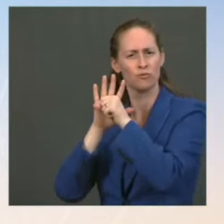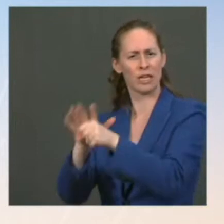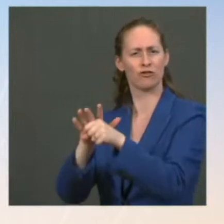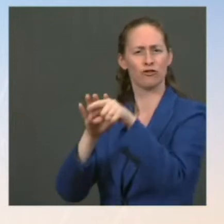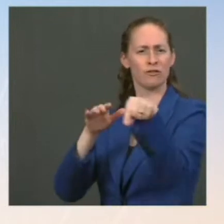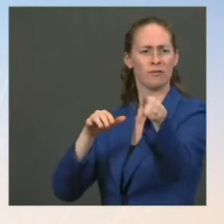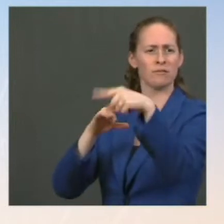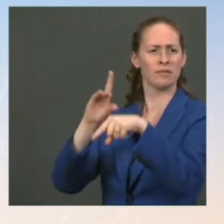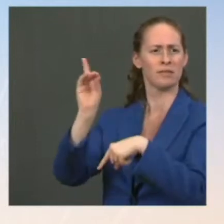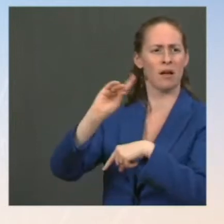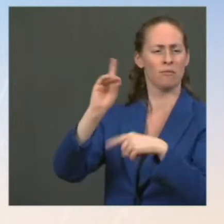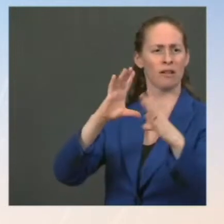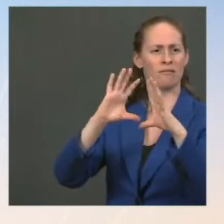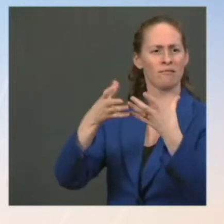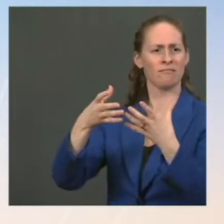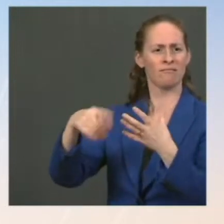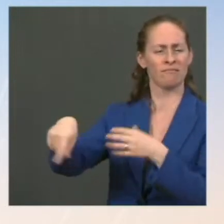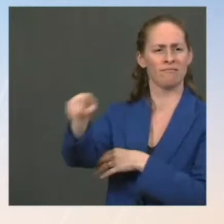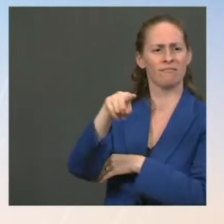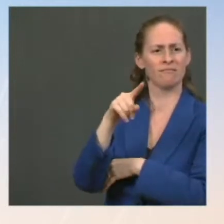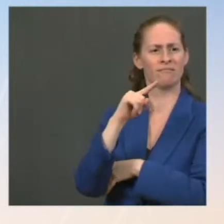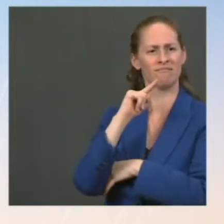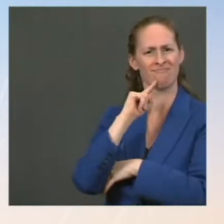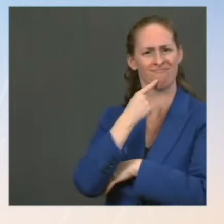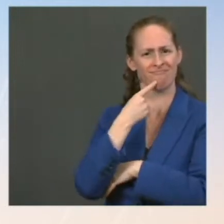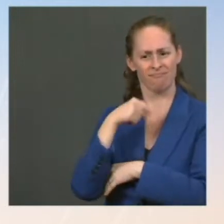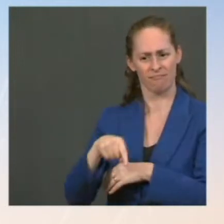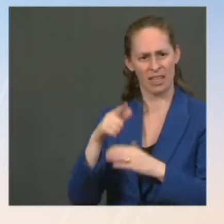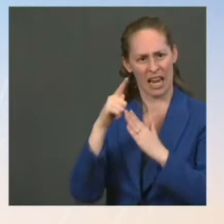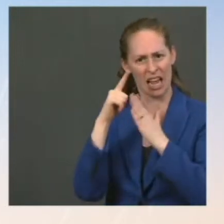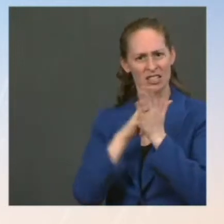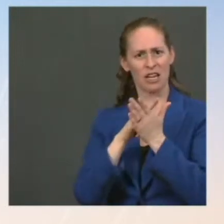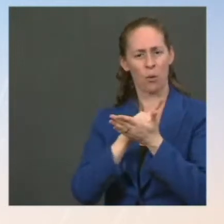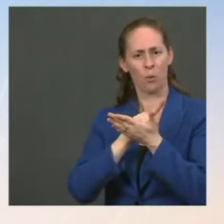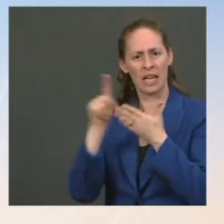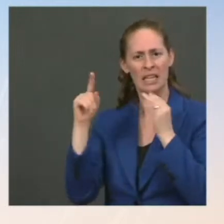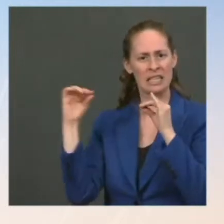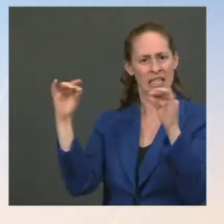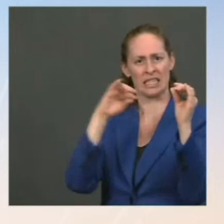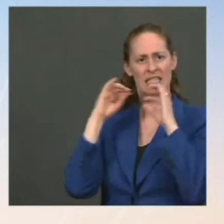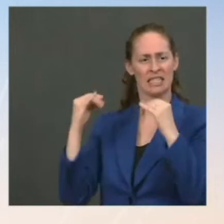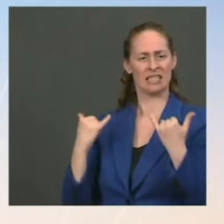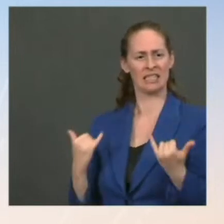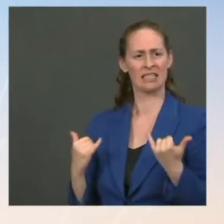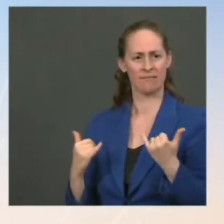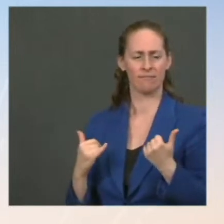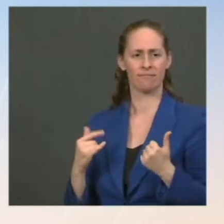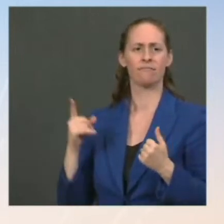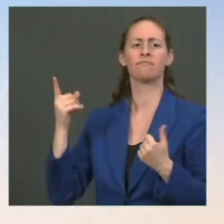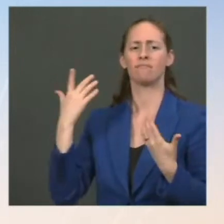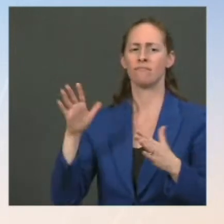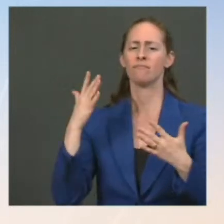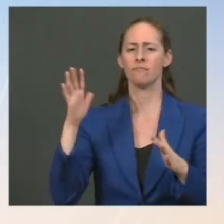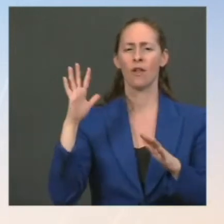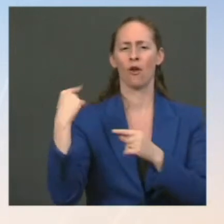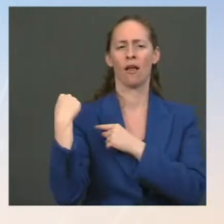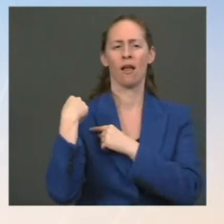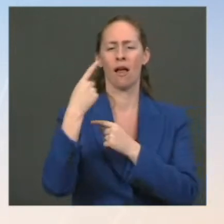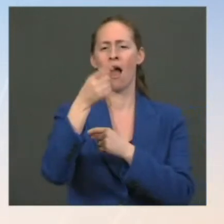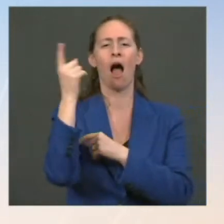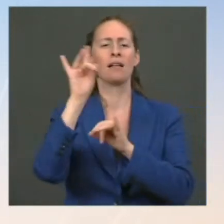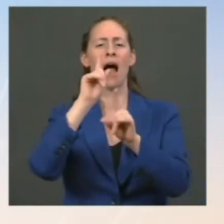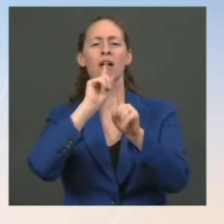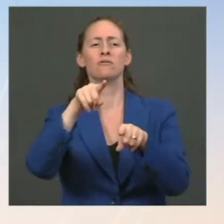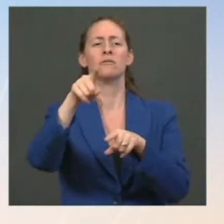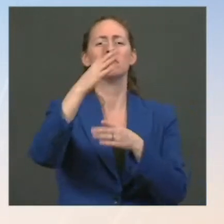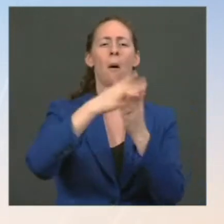week? Well, I would say he said that at the end of several questions, just to give the full context, when it was like, what is at stake? And he